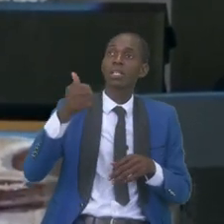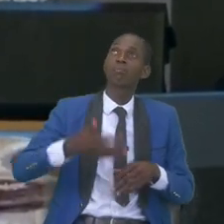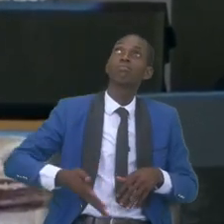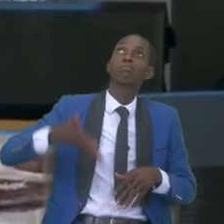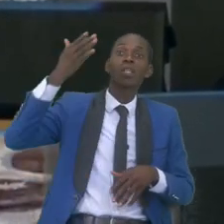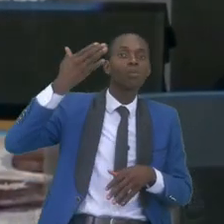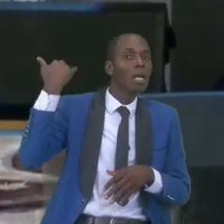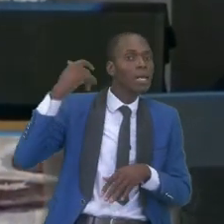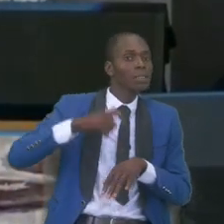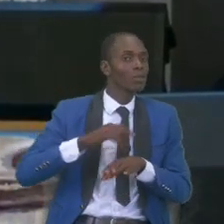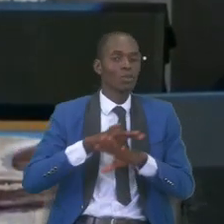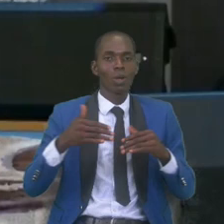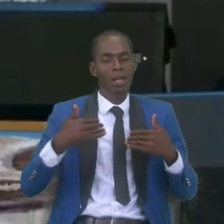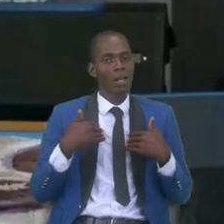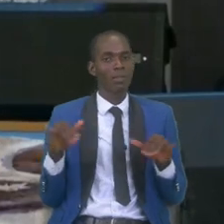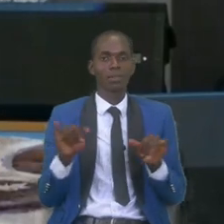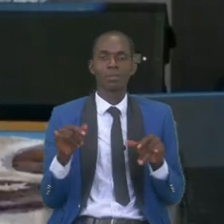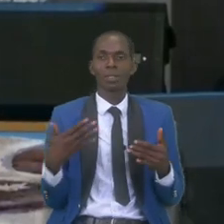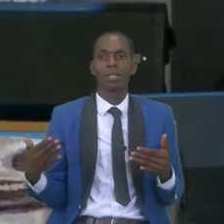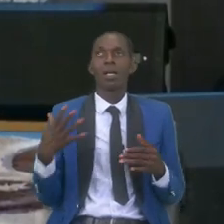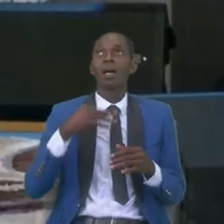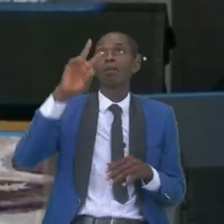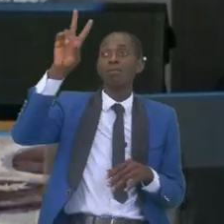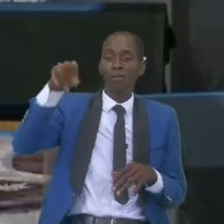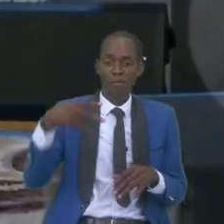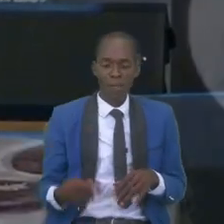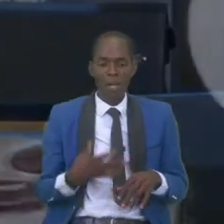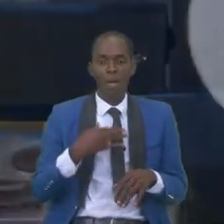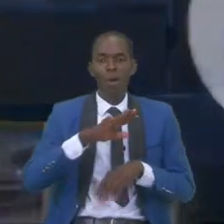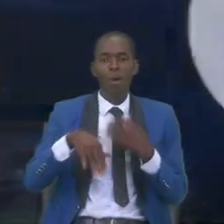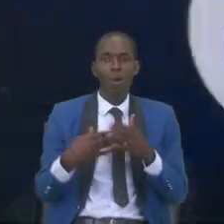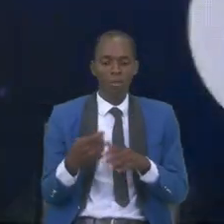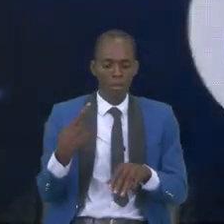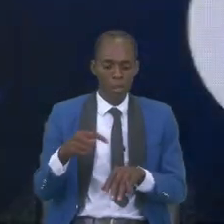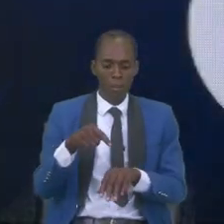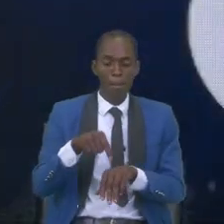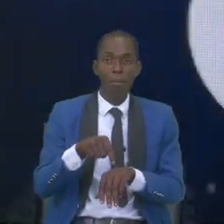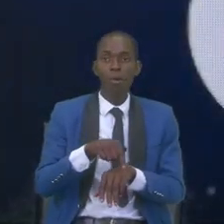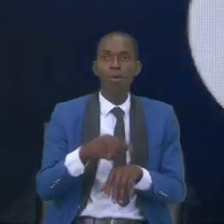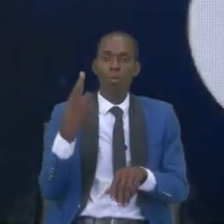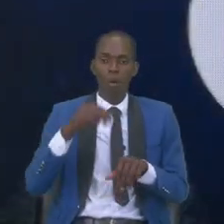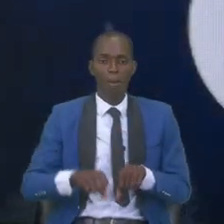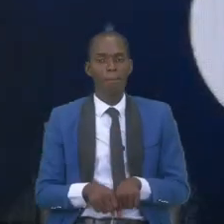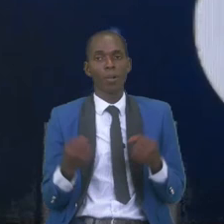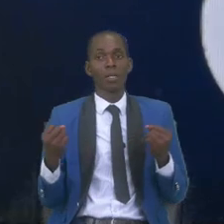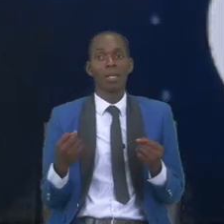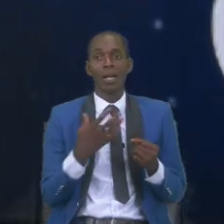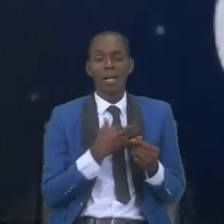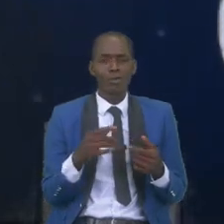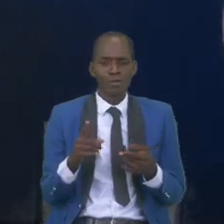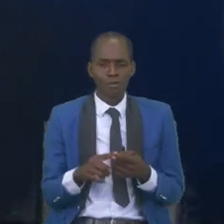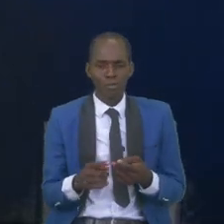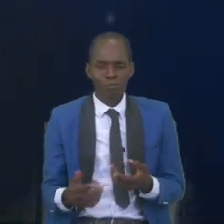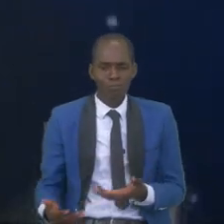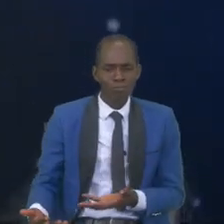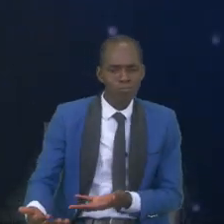time. And he fell on the ground and the bones were broken. And then to even gather, you know, the bones and all